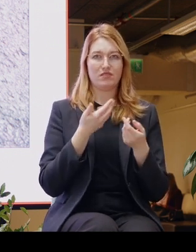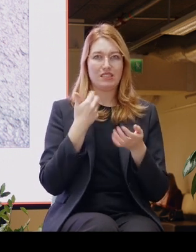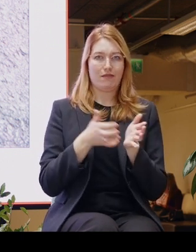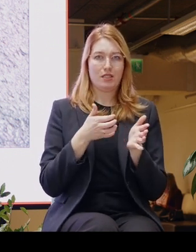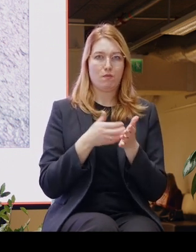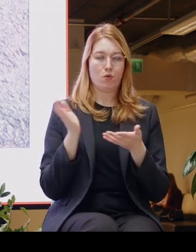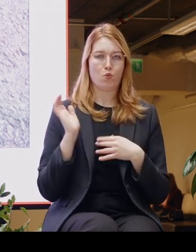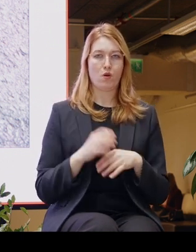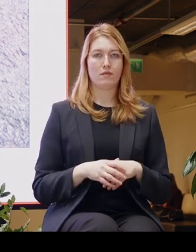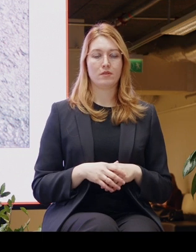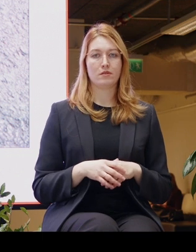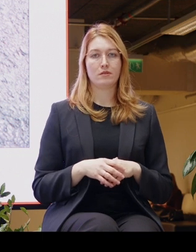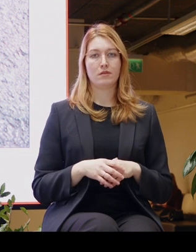usable.